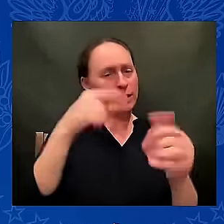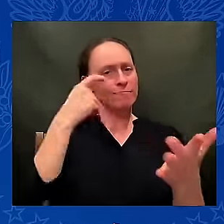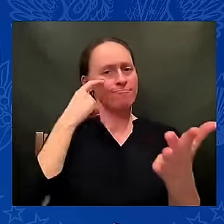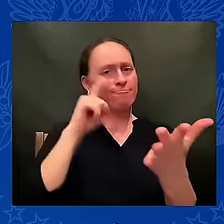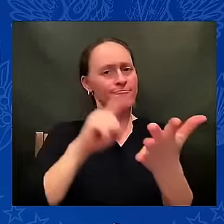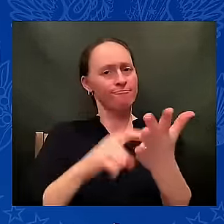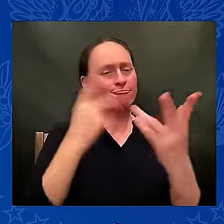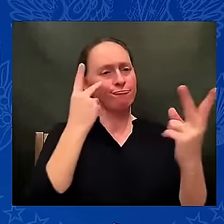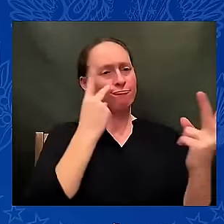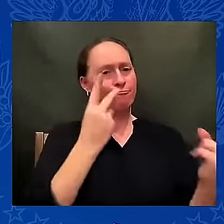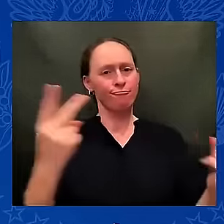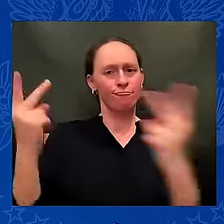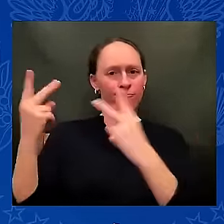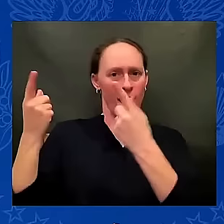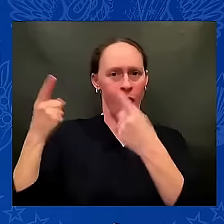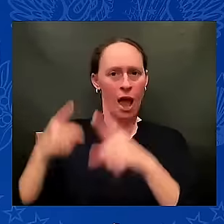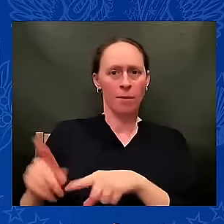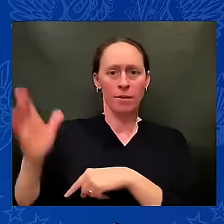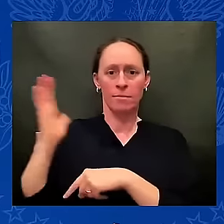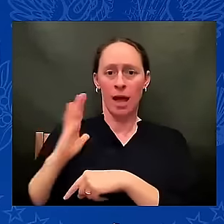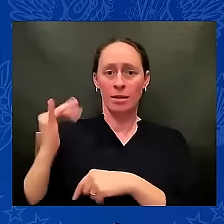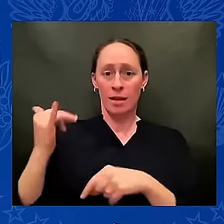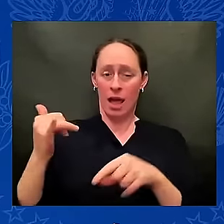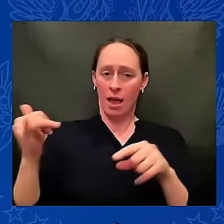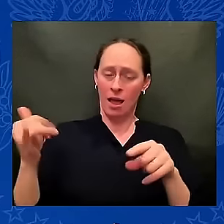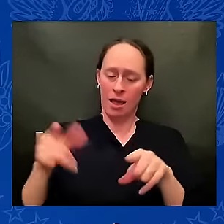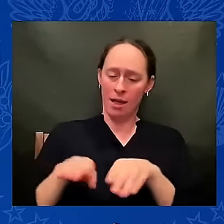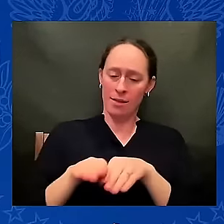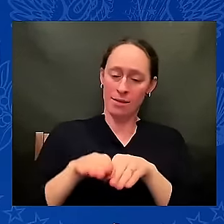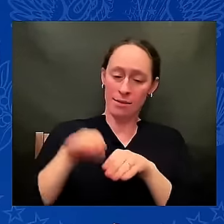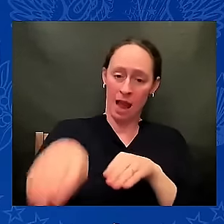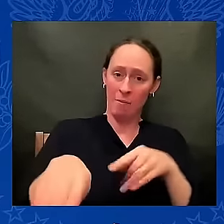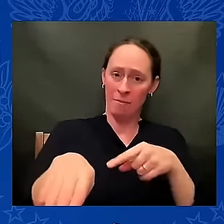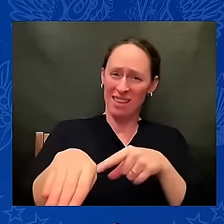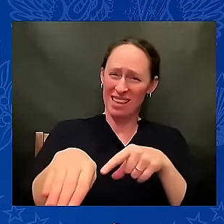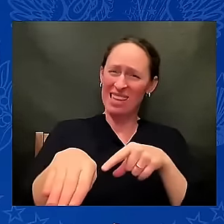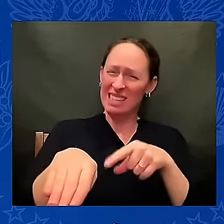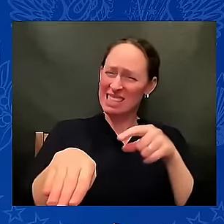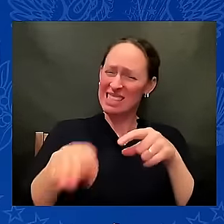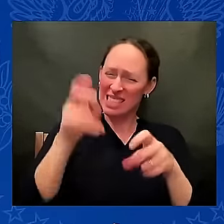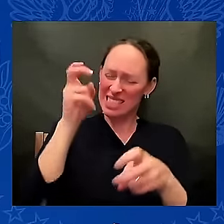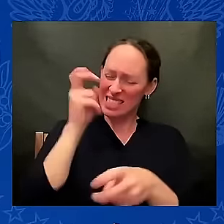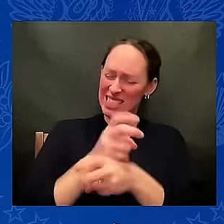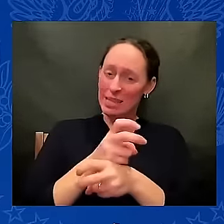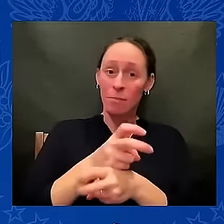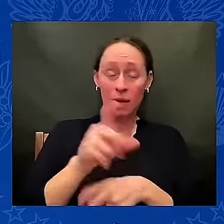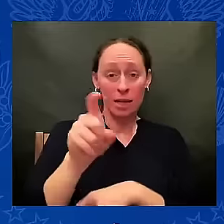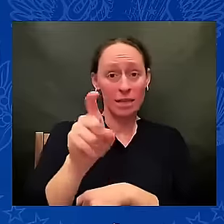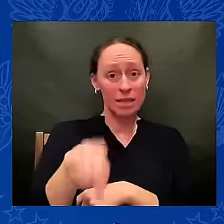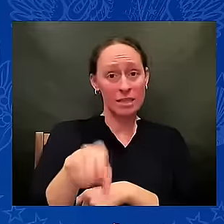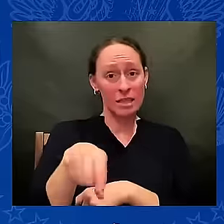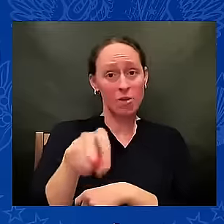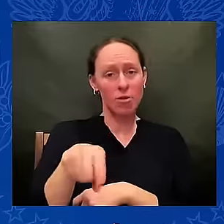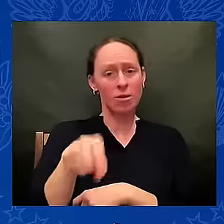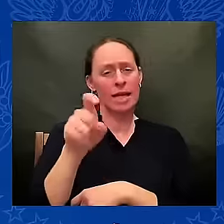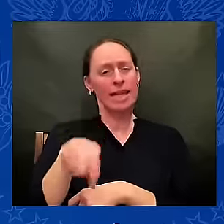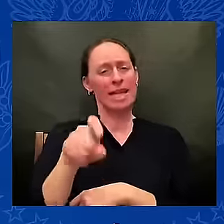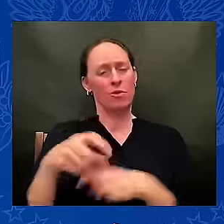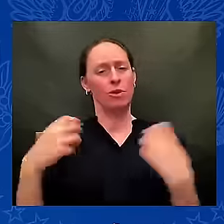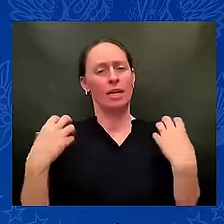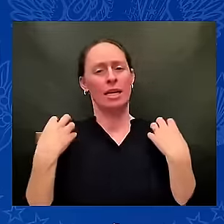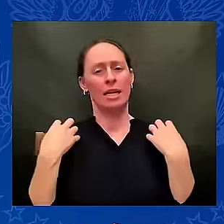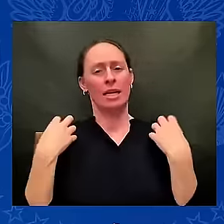necessary steps to begin the healing. Because today is as much about our future as it is our